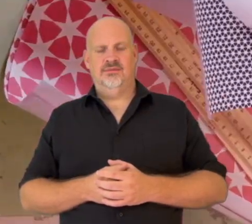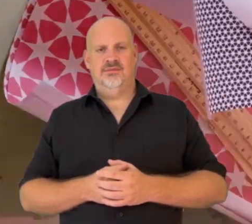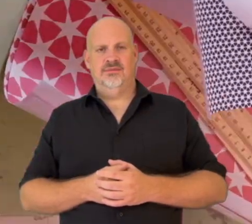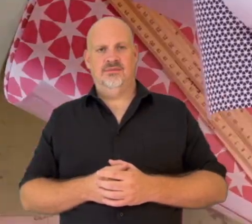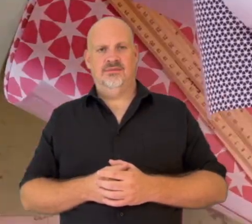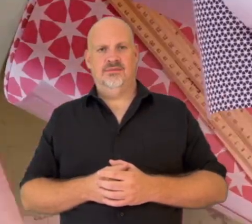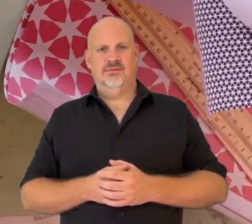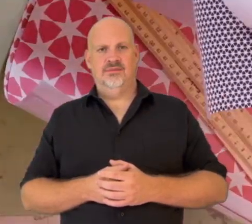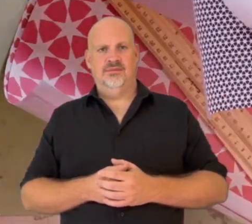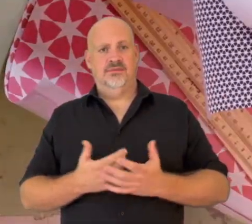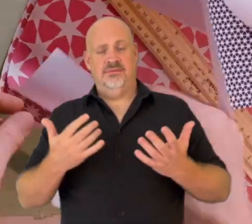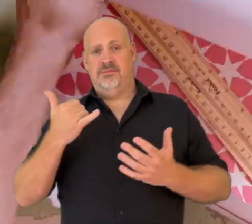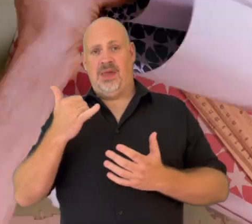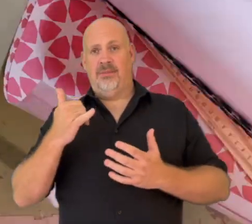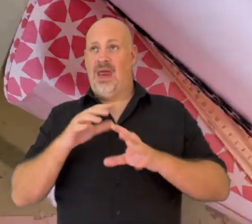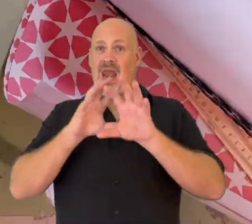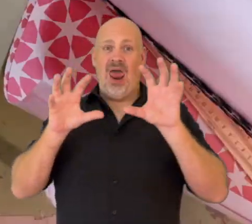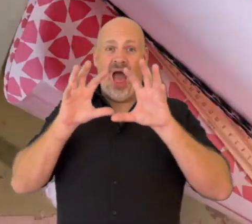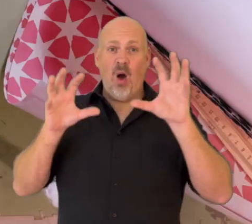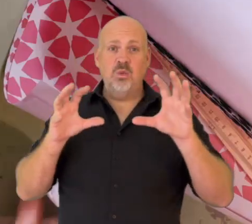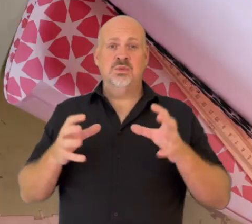Maybe they're clouds.